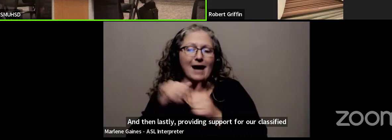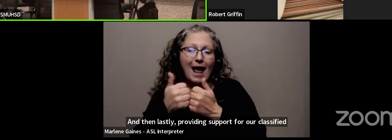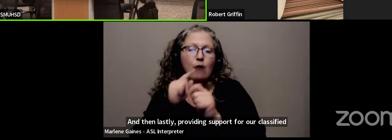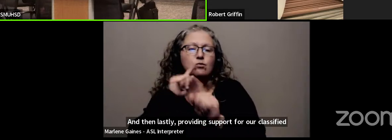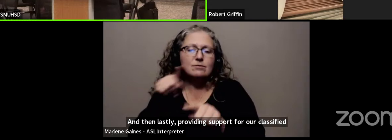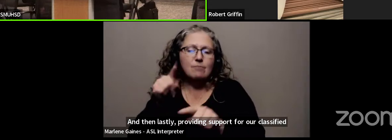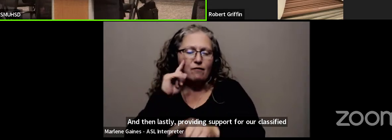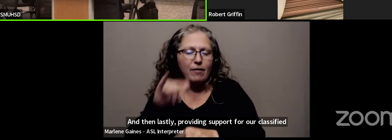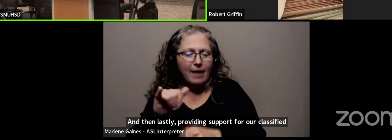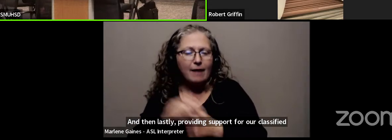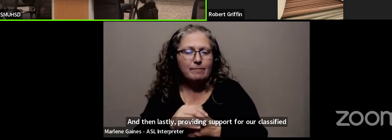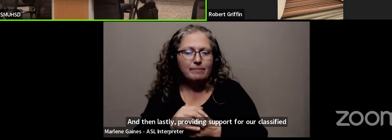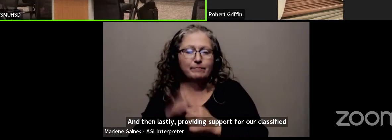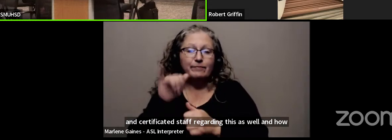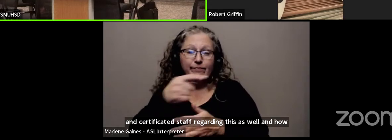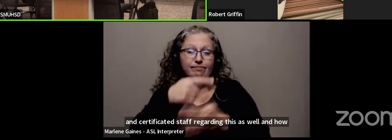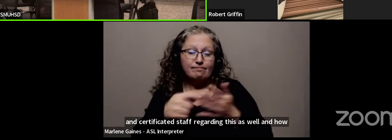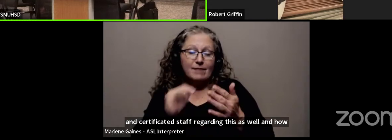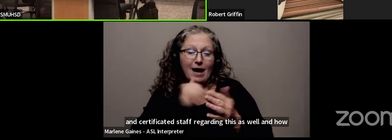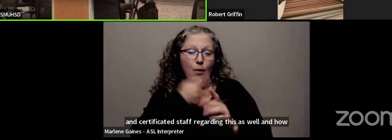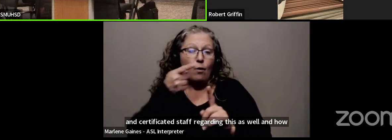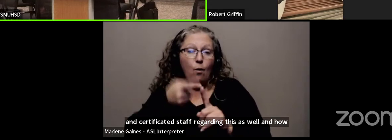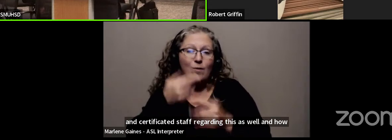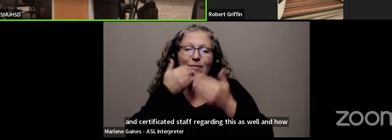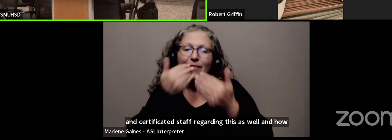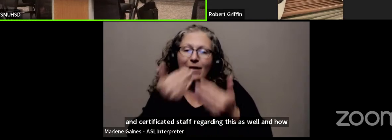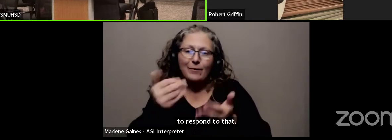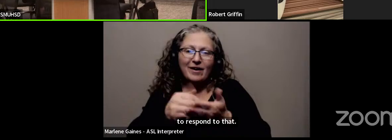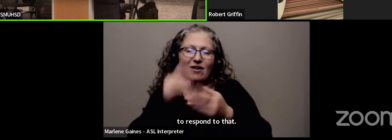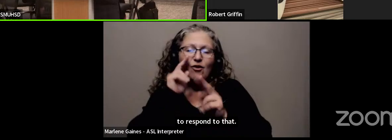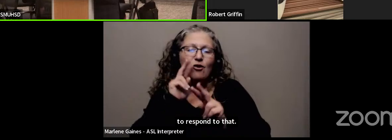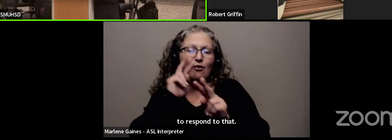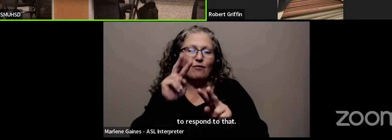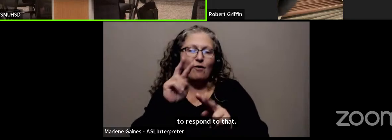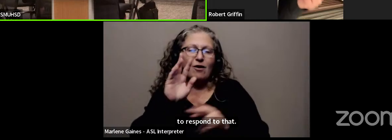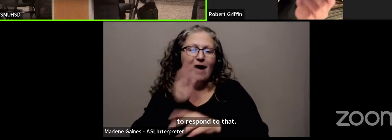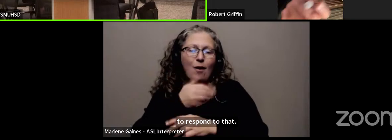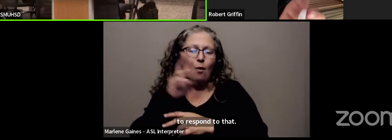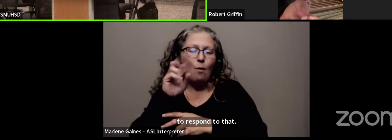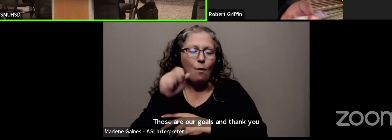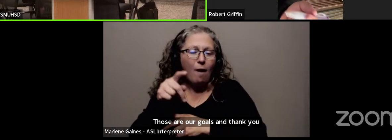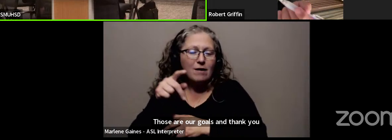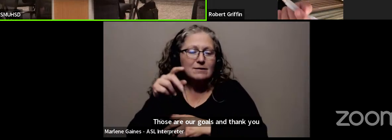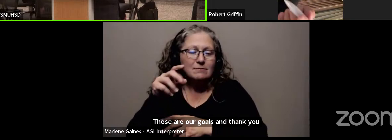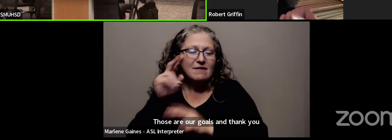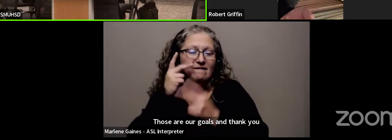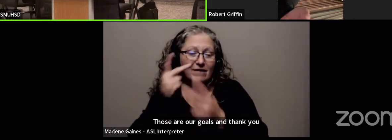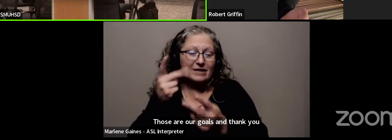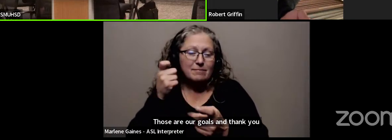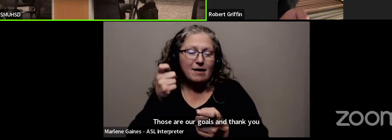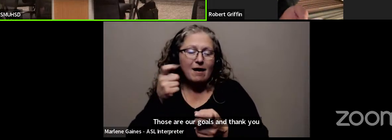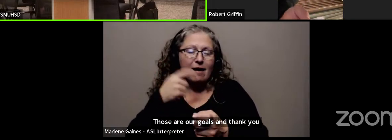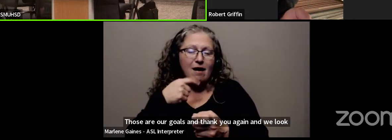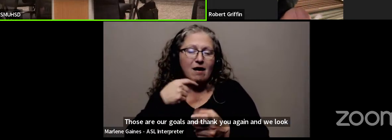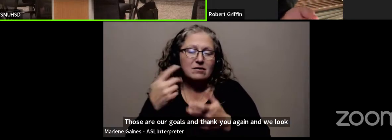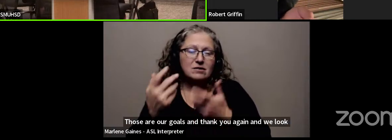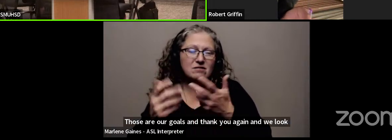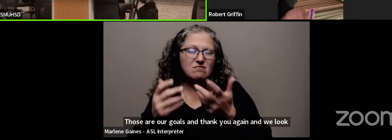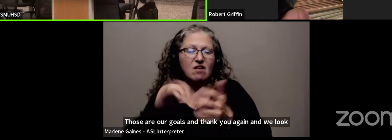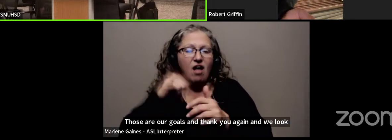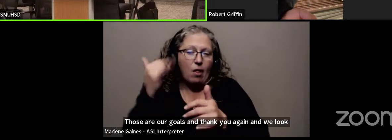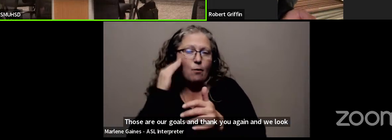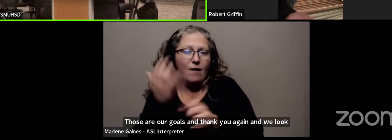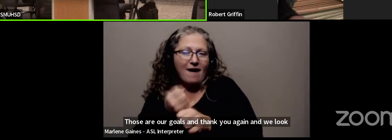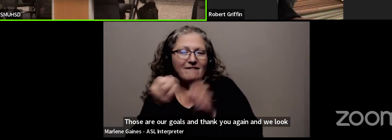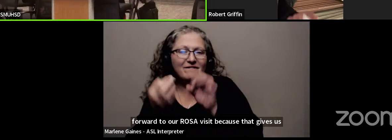that. Those are our goals, and thank you again. And we look forward to our WASC visit because that gives us probably other feedback